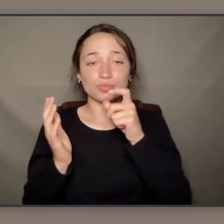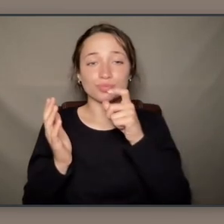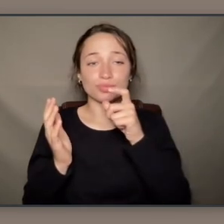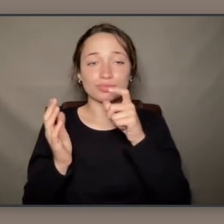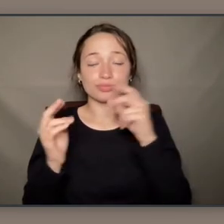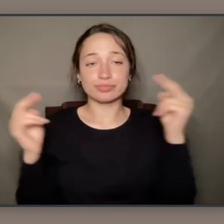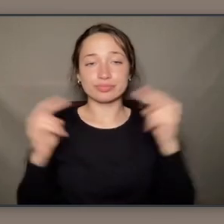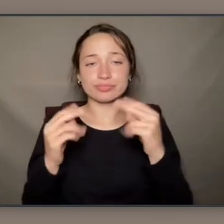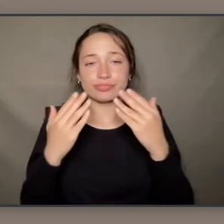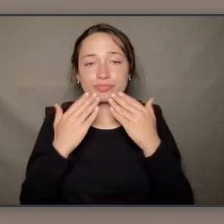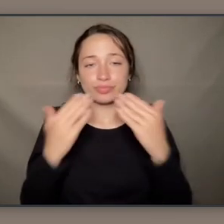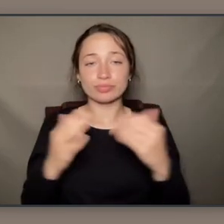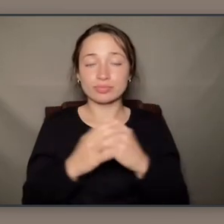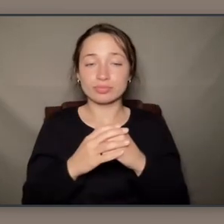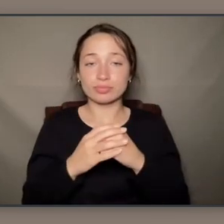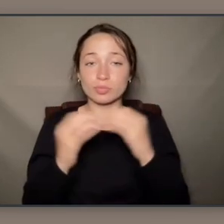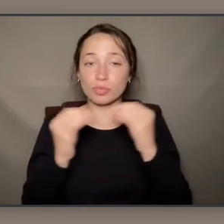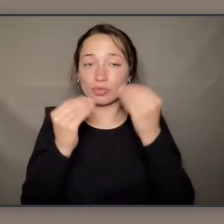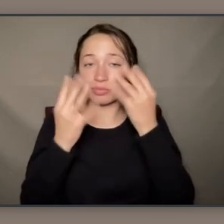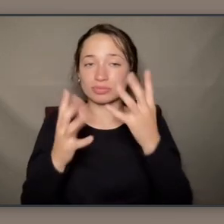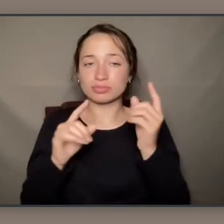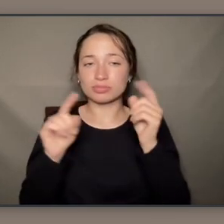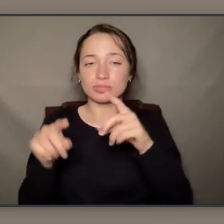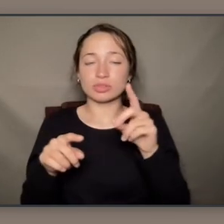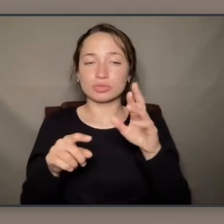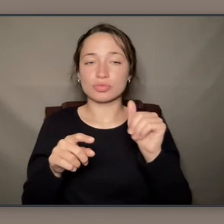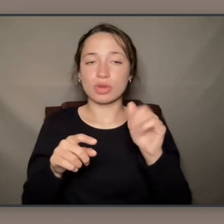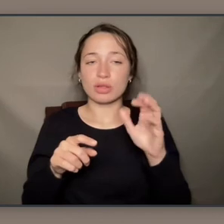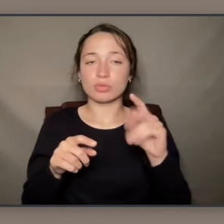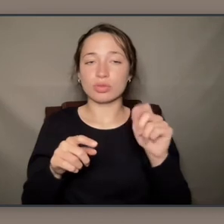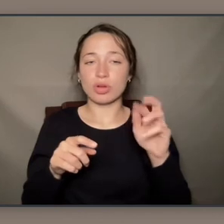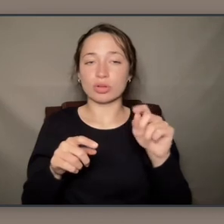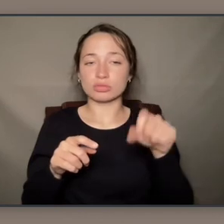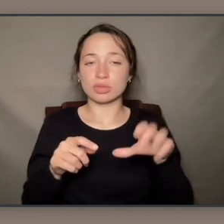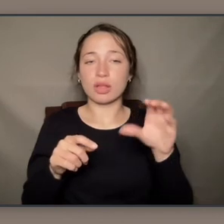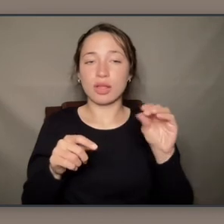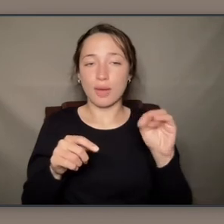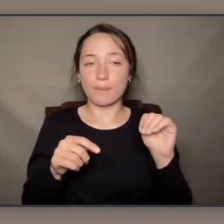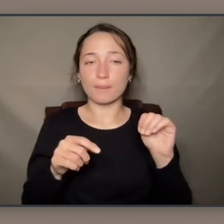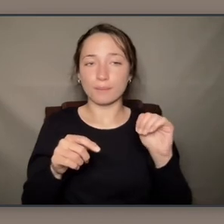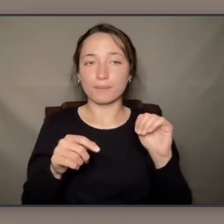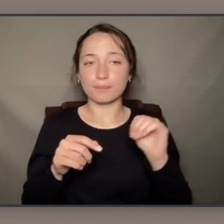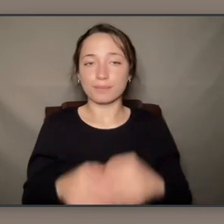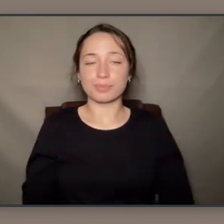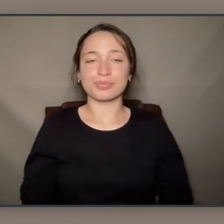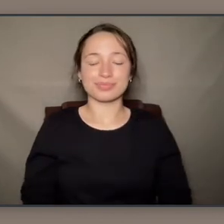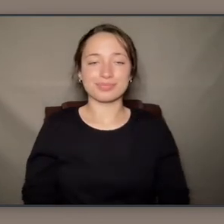who've been watching, if you'd like to find out more information about Dracut Arts, please go to dracutarts.com.